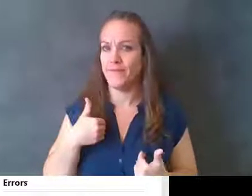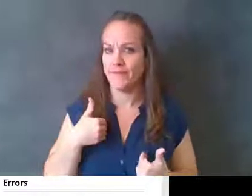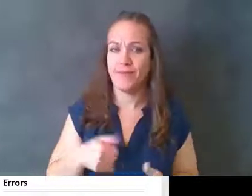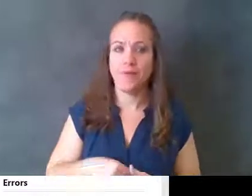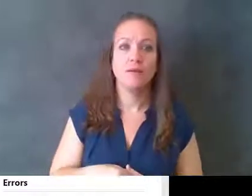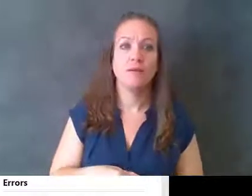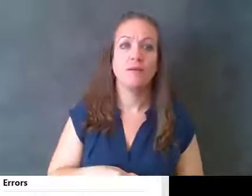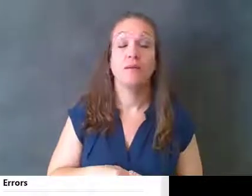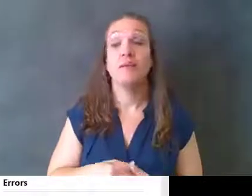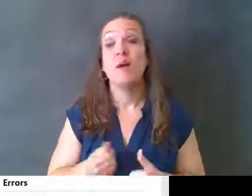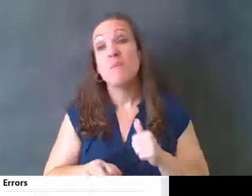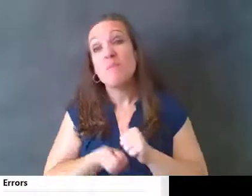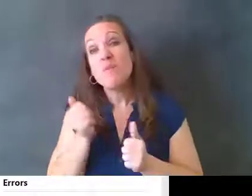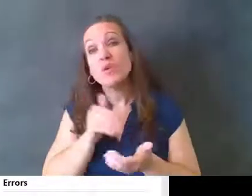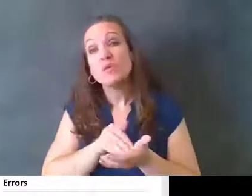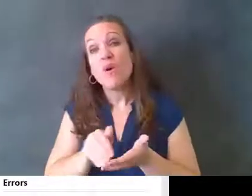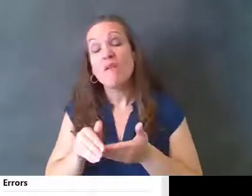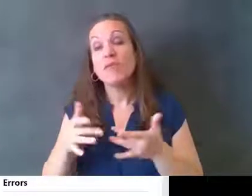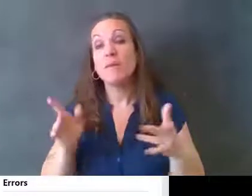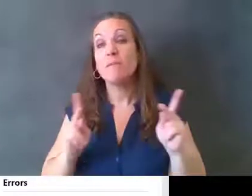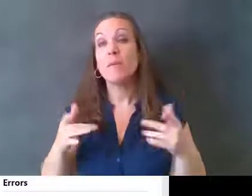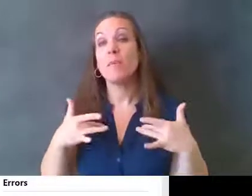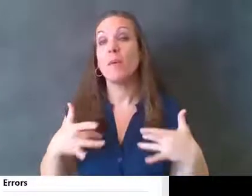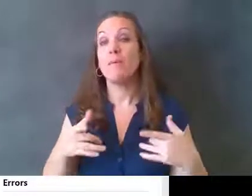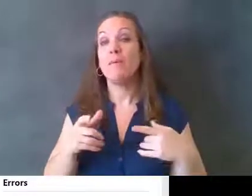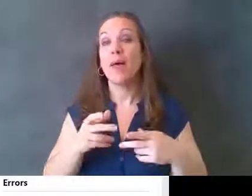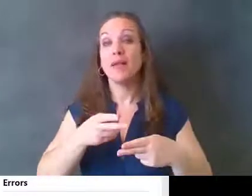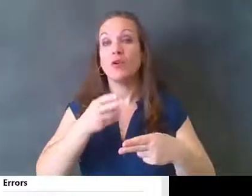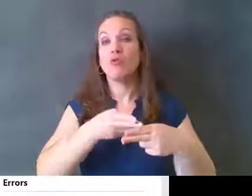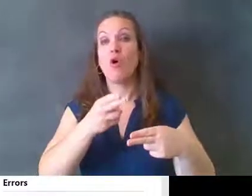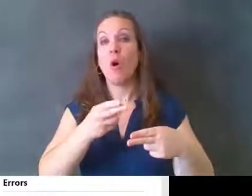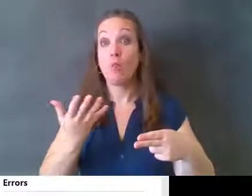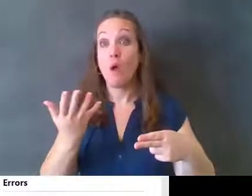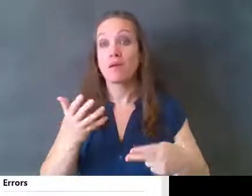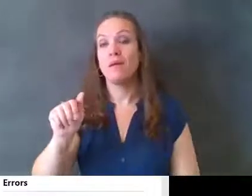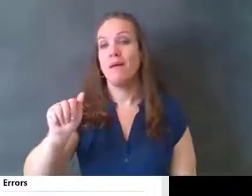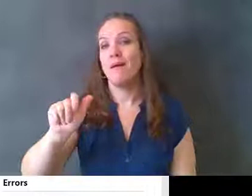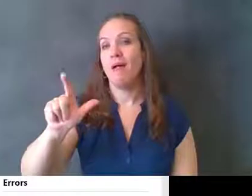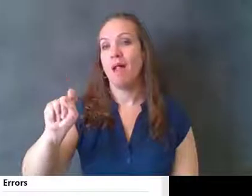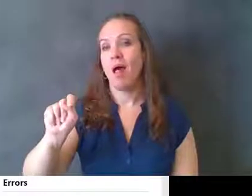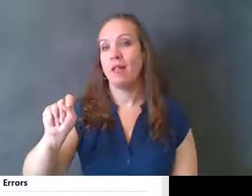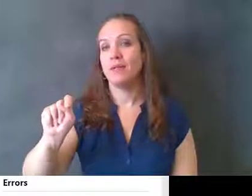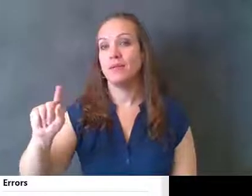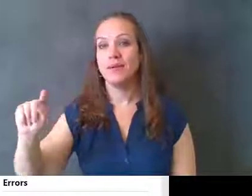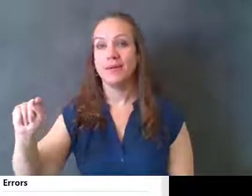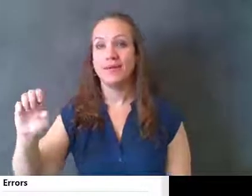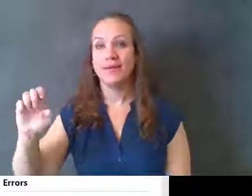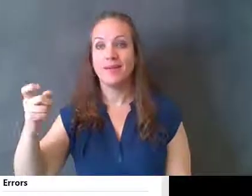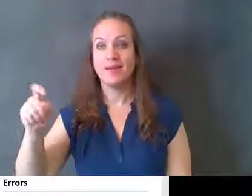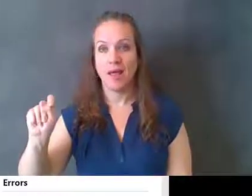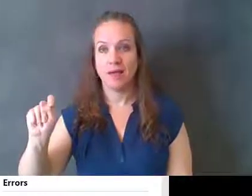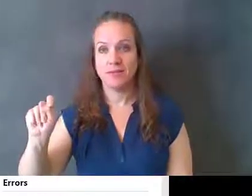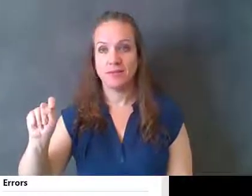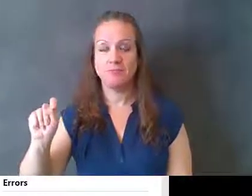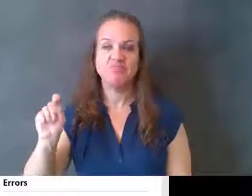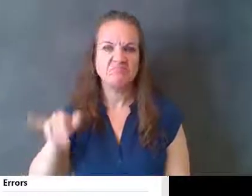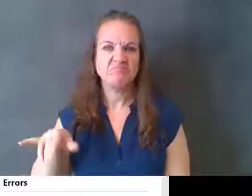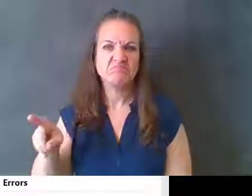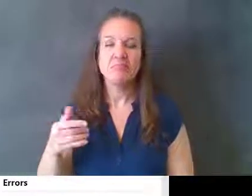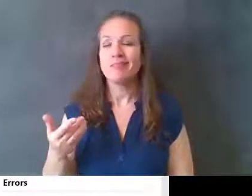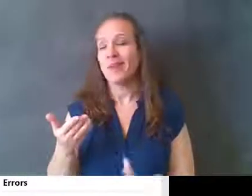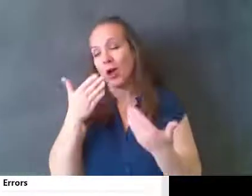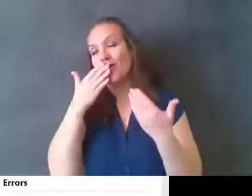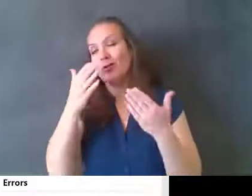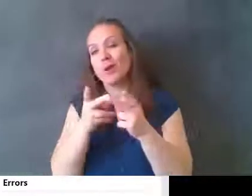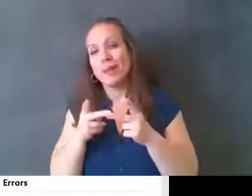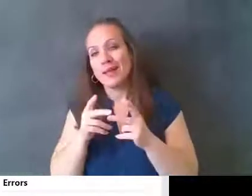hear folks talk about alt text as the way to describe visuals, and that's a really great place to start. We want to make sure we're using